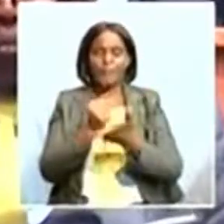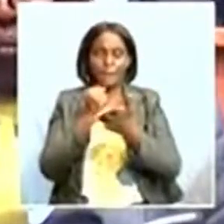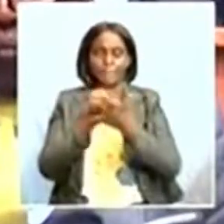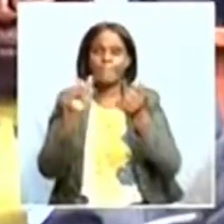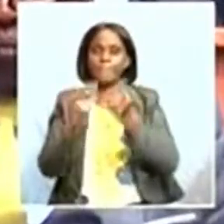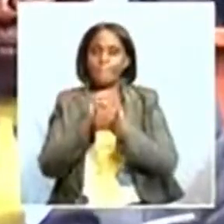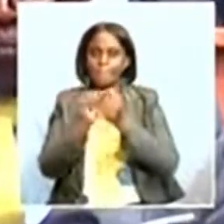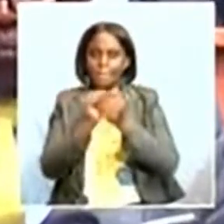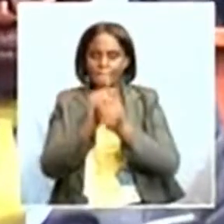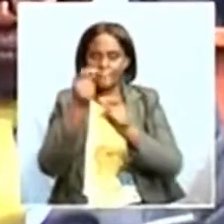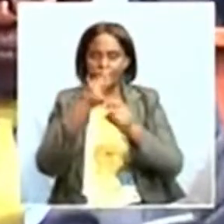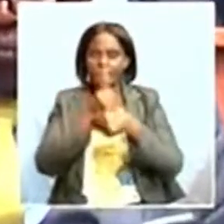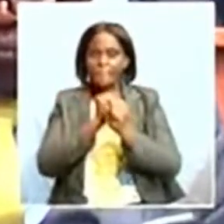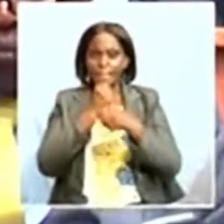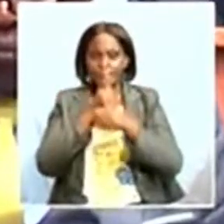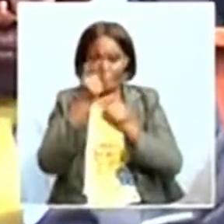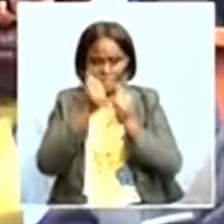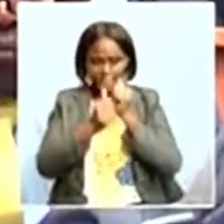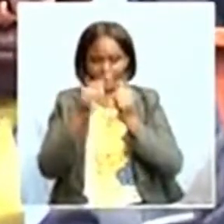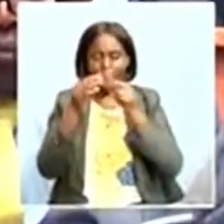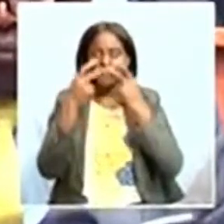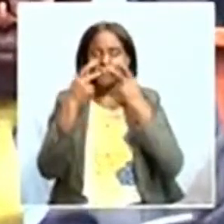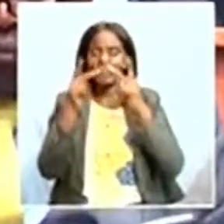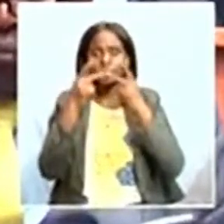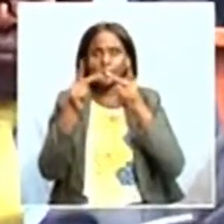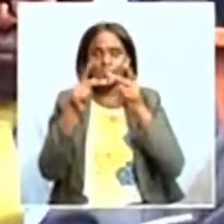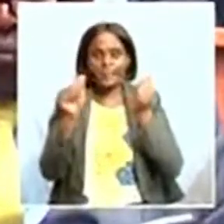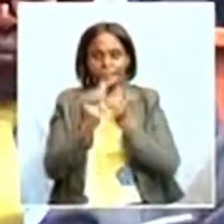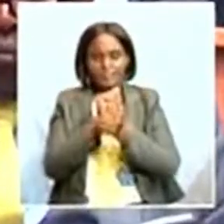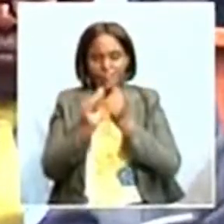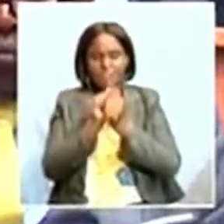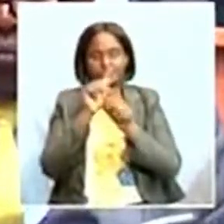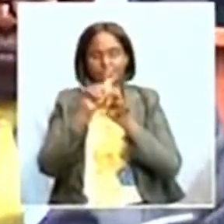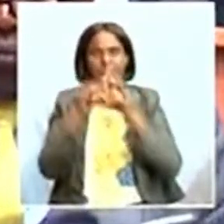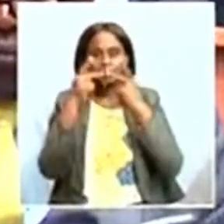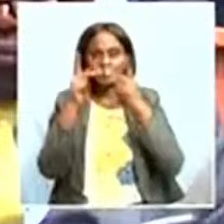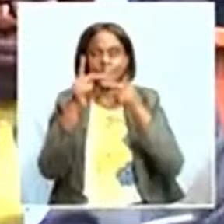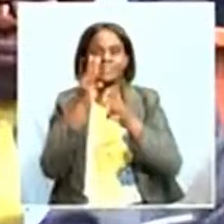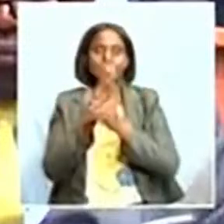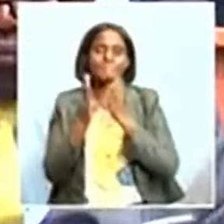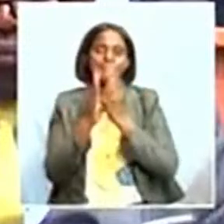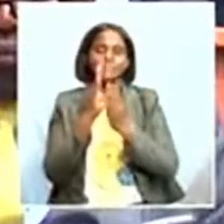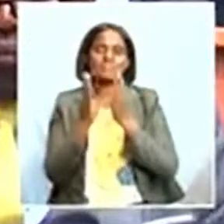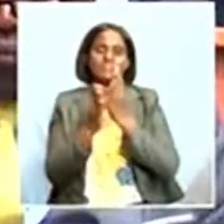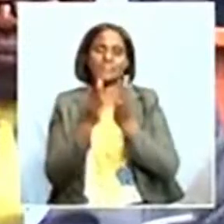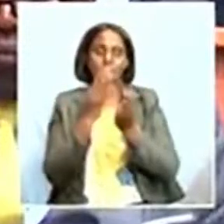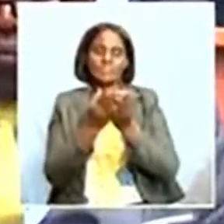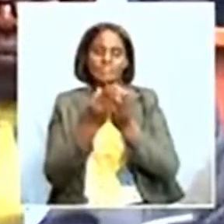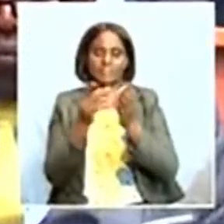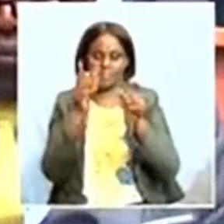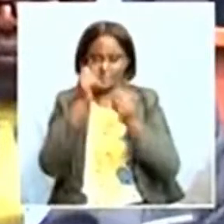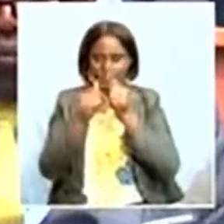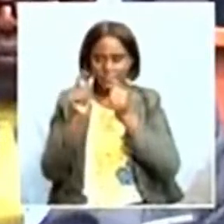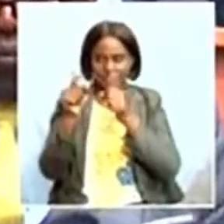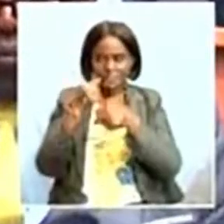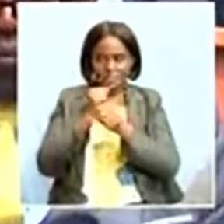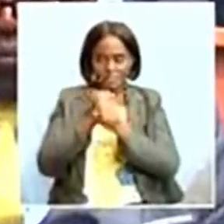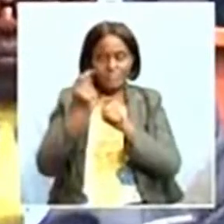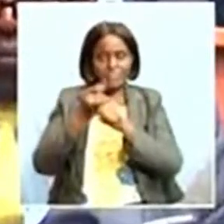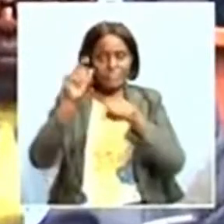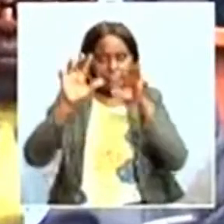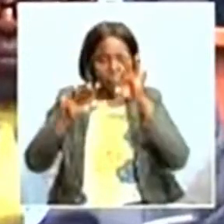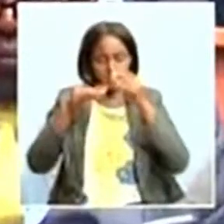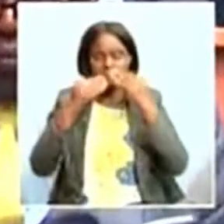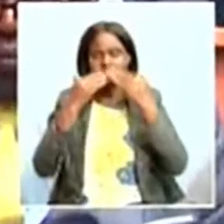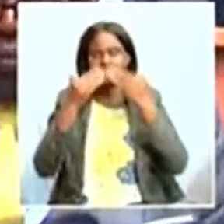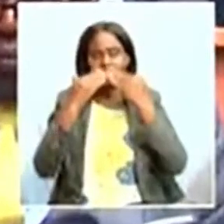damage caused due to damage on public infrastructure caused by rains. I